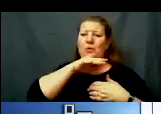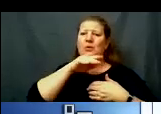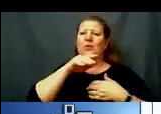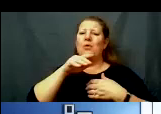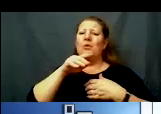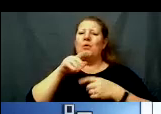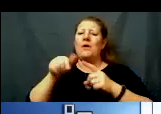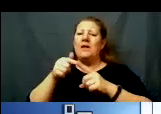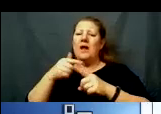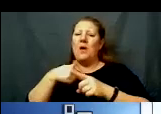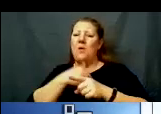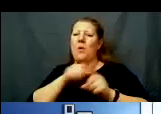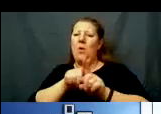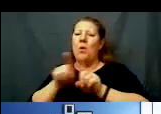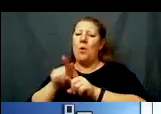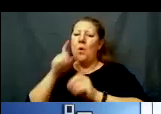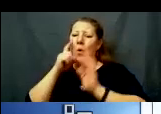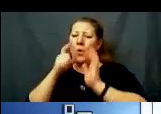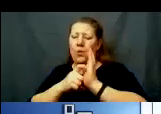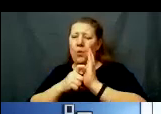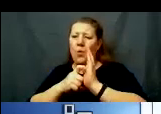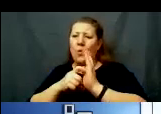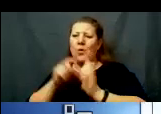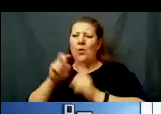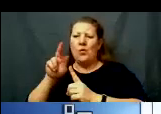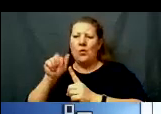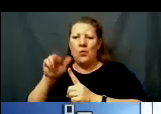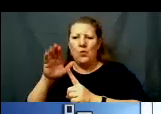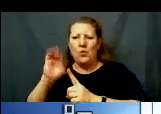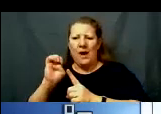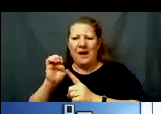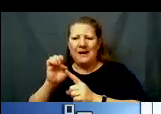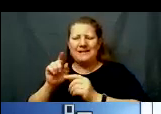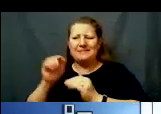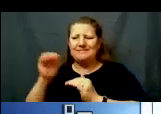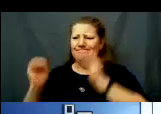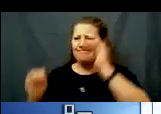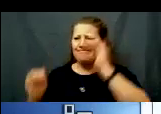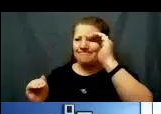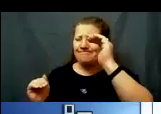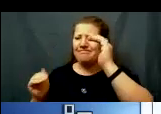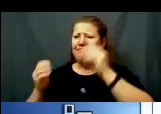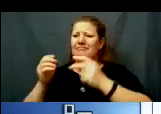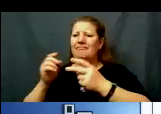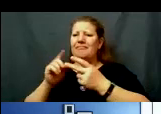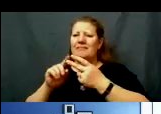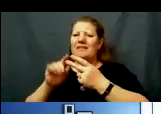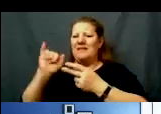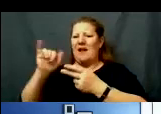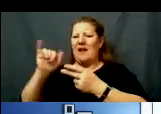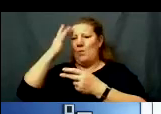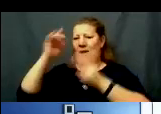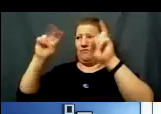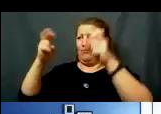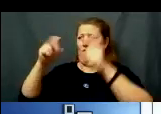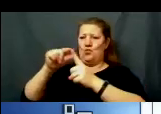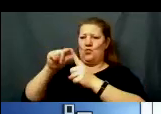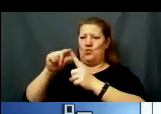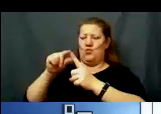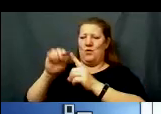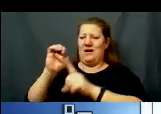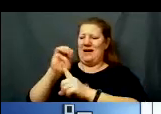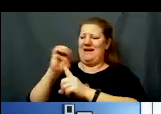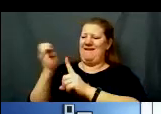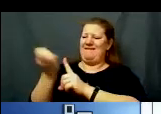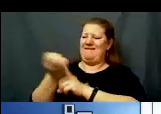and evolve to also include racial inequality, and thus the term environmental racism arose to